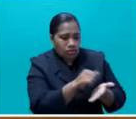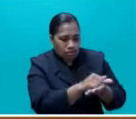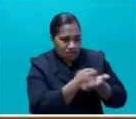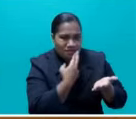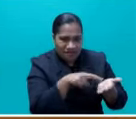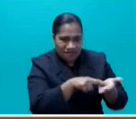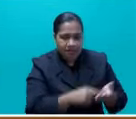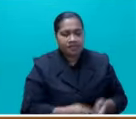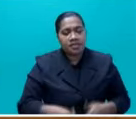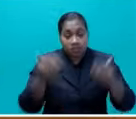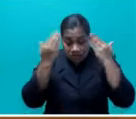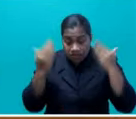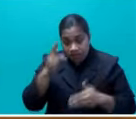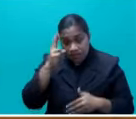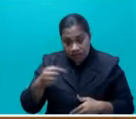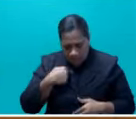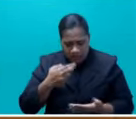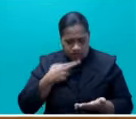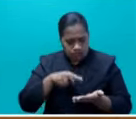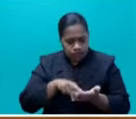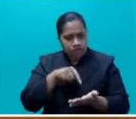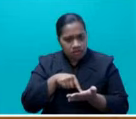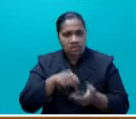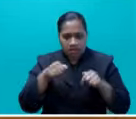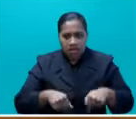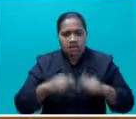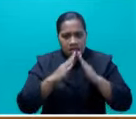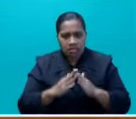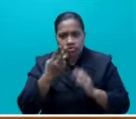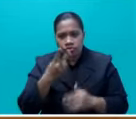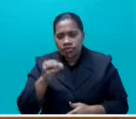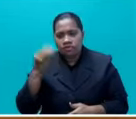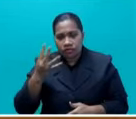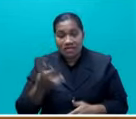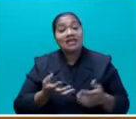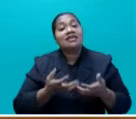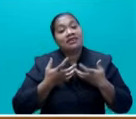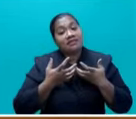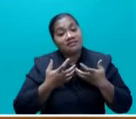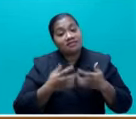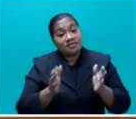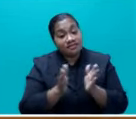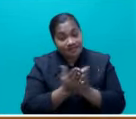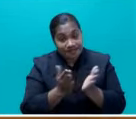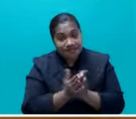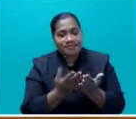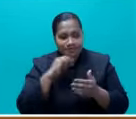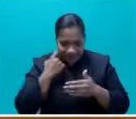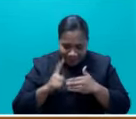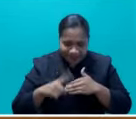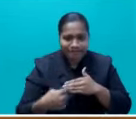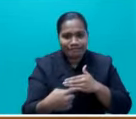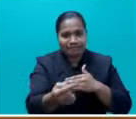am on record to having warned this House in 2014 that cooking books will end up as catastrophic as anything.